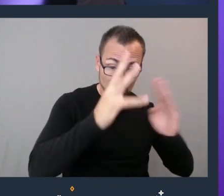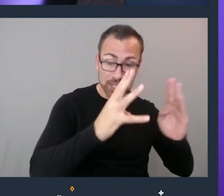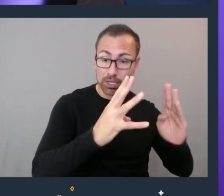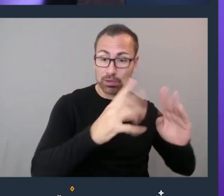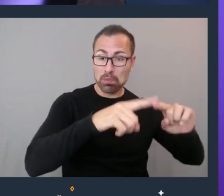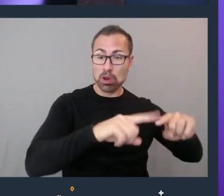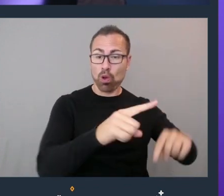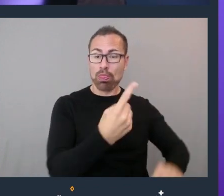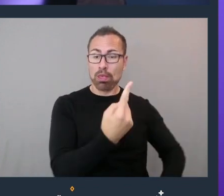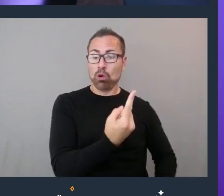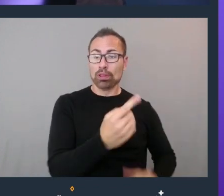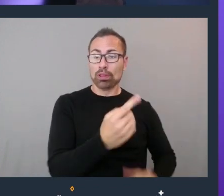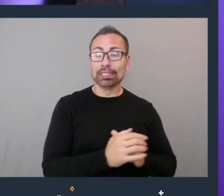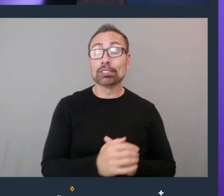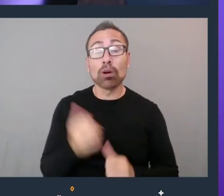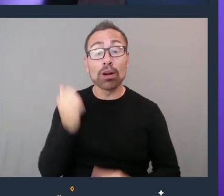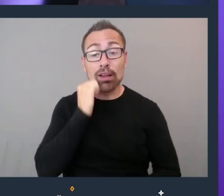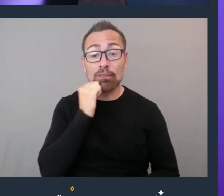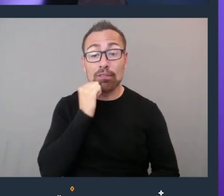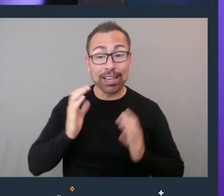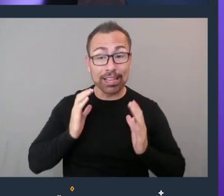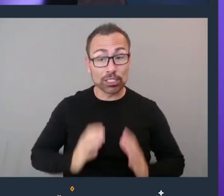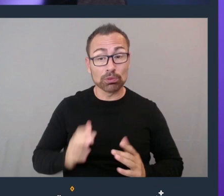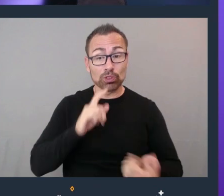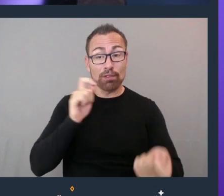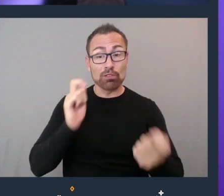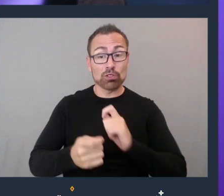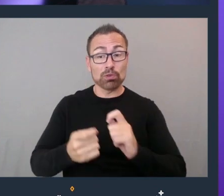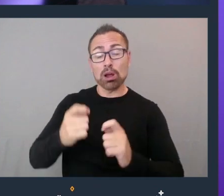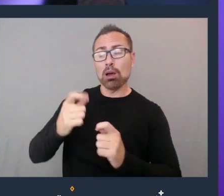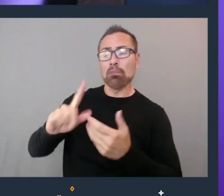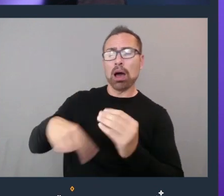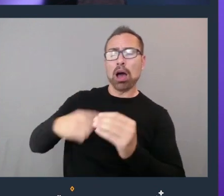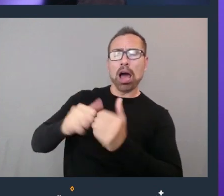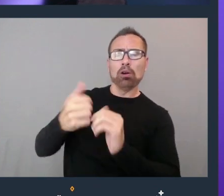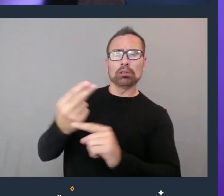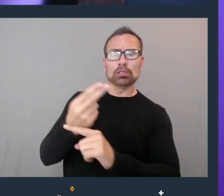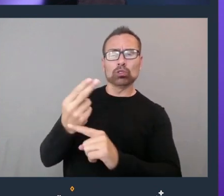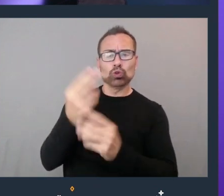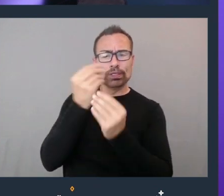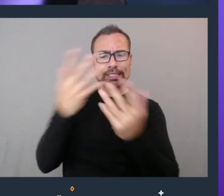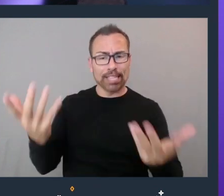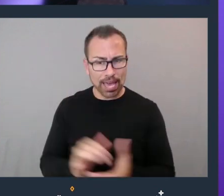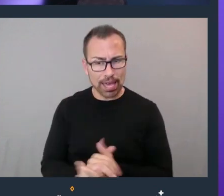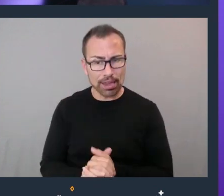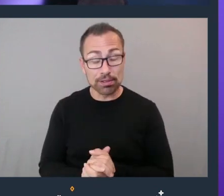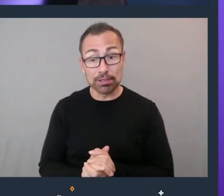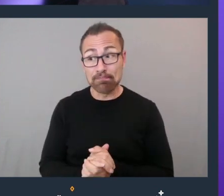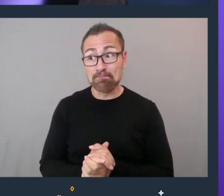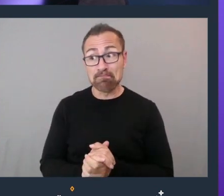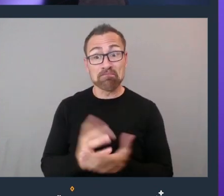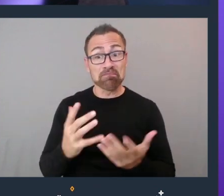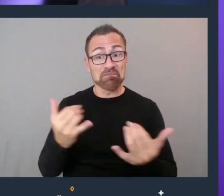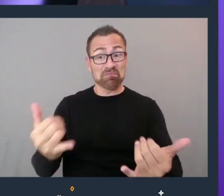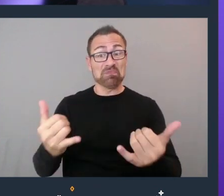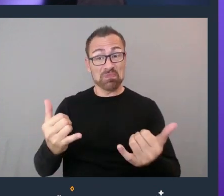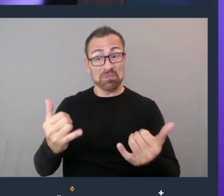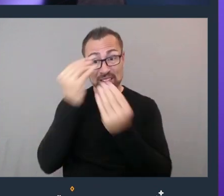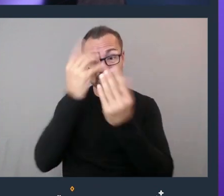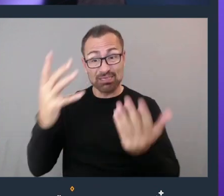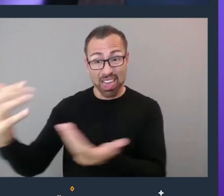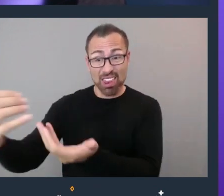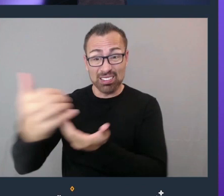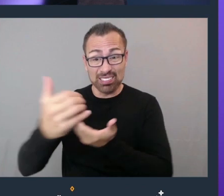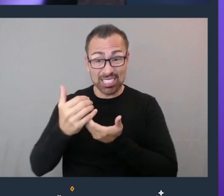of a transformation, especially around how they use data. Increasingly, data sets are being collected, analyzed, correlated,